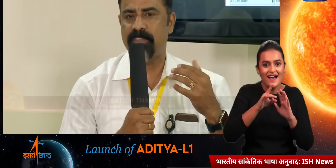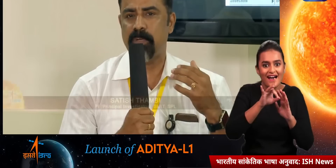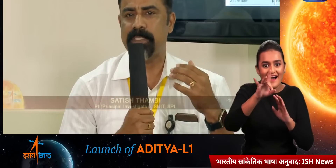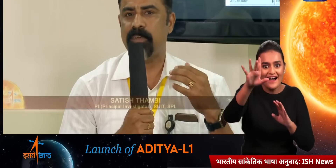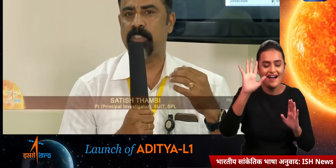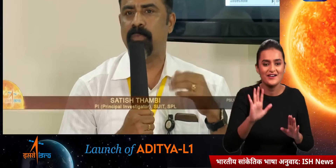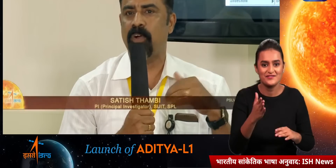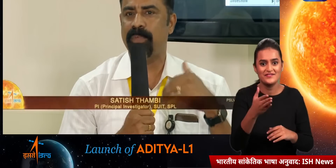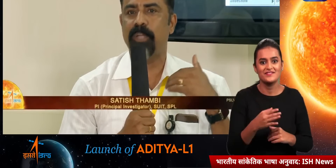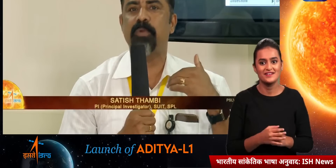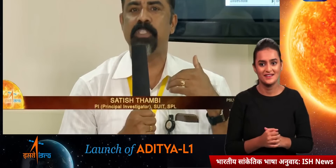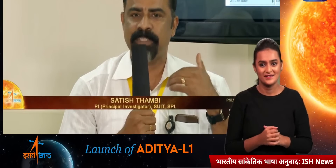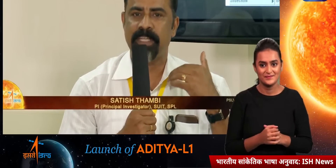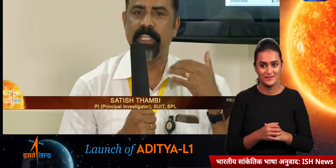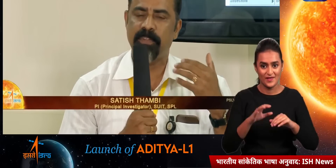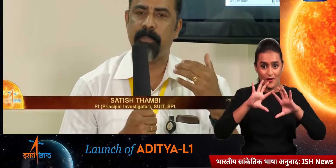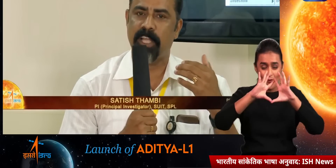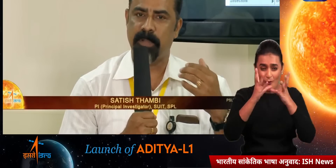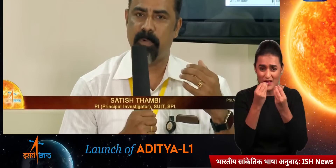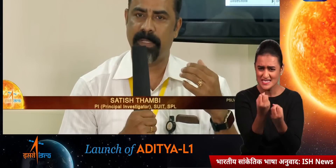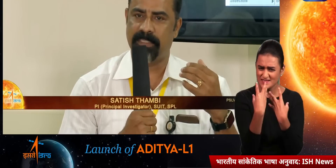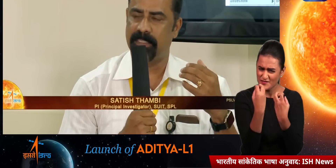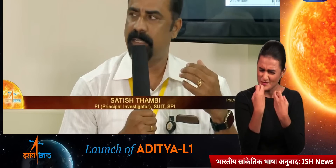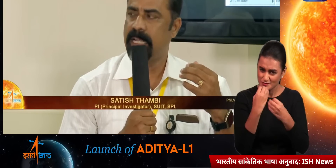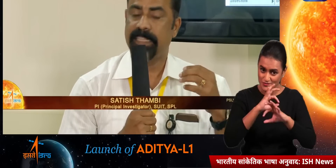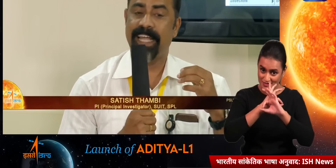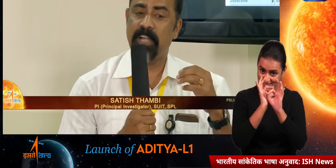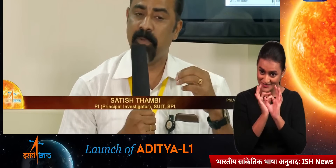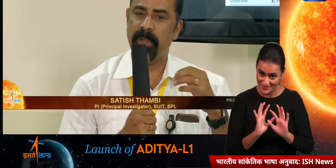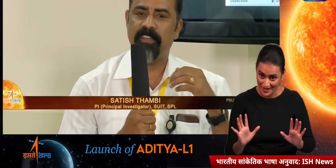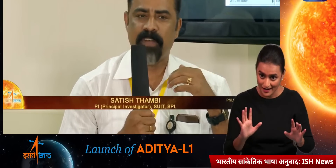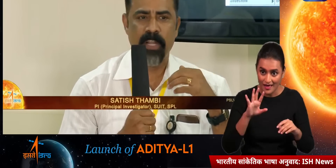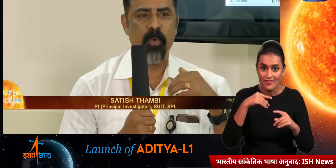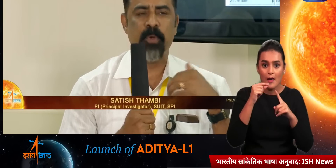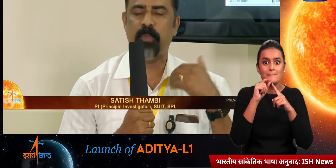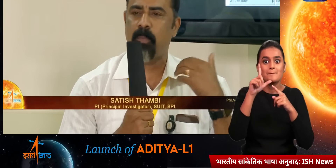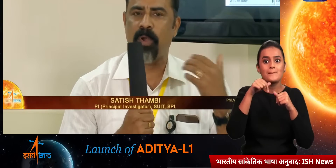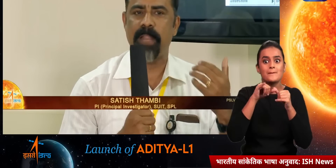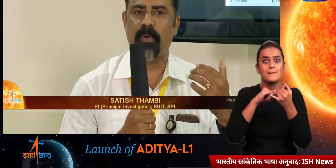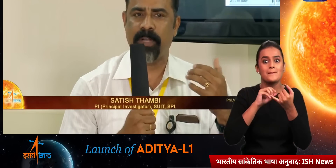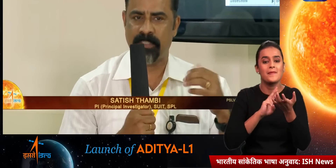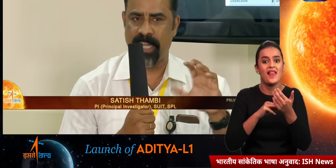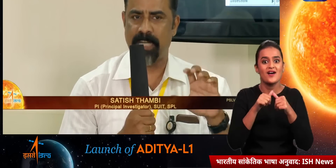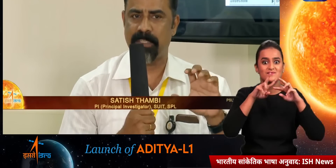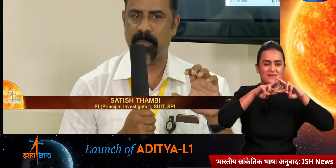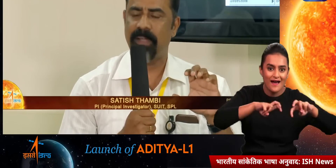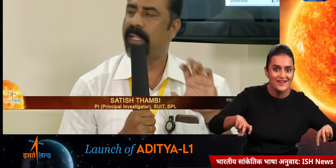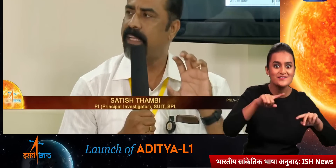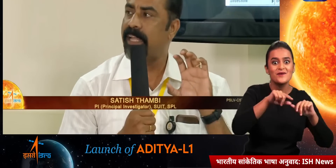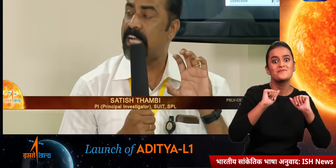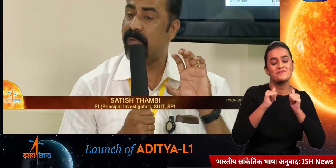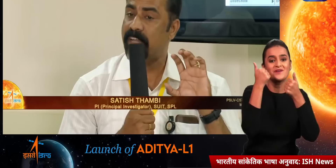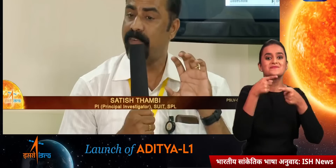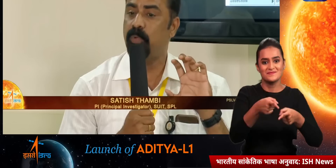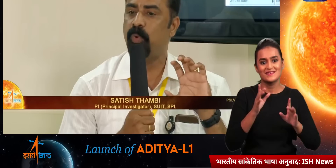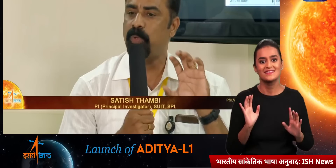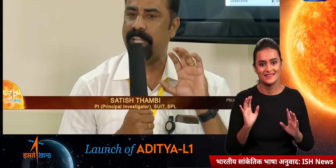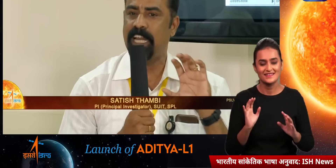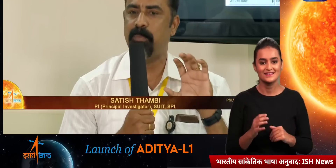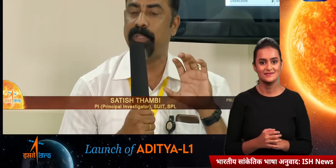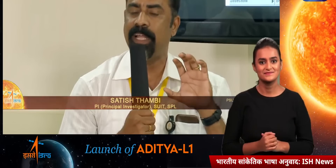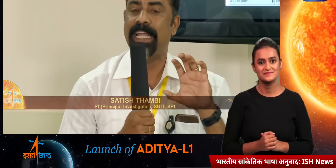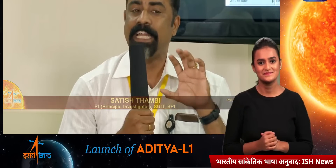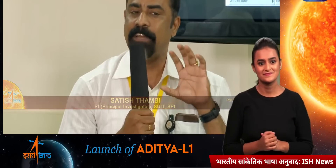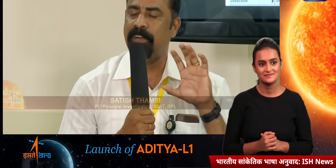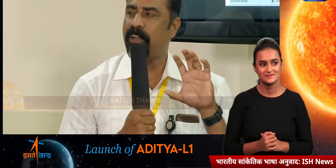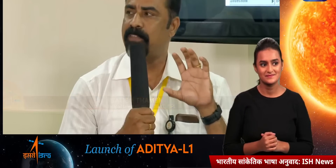this information, actually what we can do is we can derive the plasma moments. That will be definitely going to the modeling part, actually dynamics part, and that will definitely going to tell